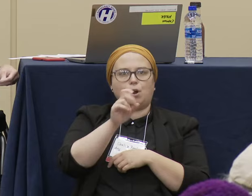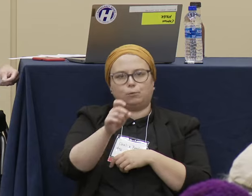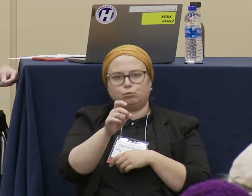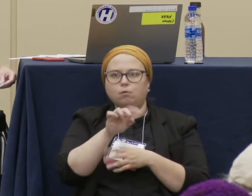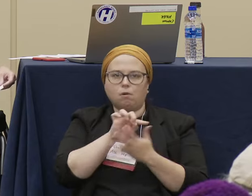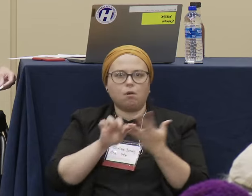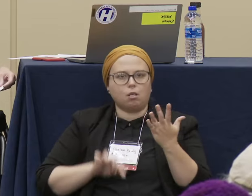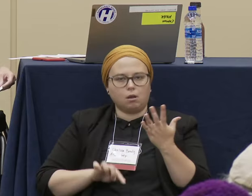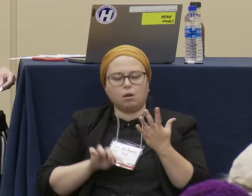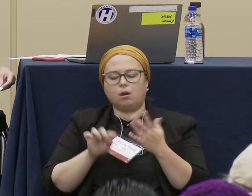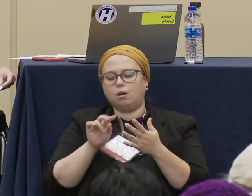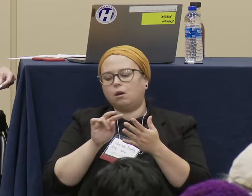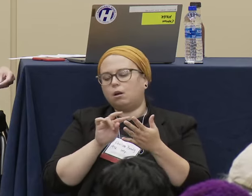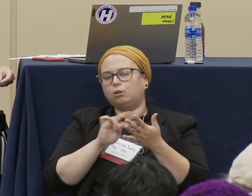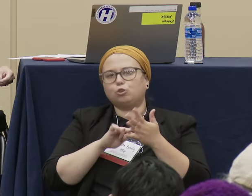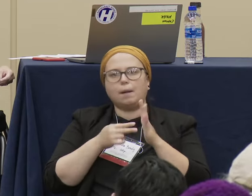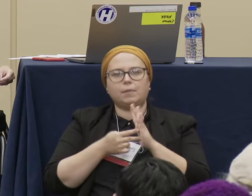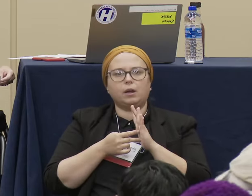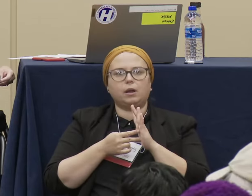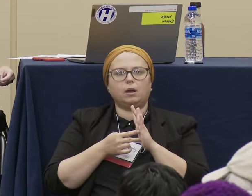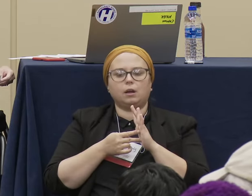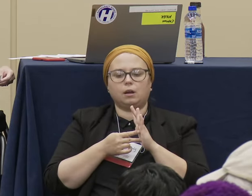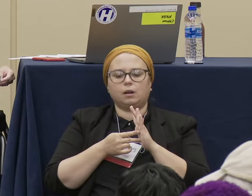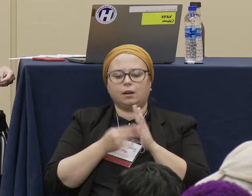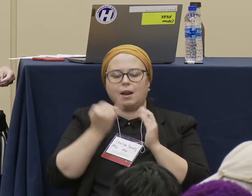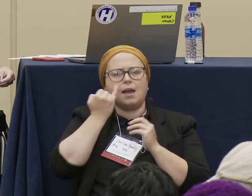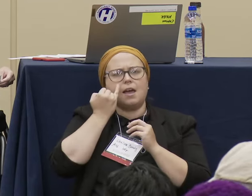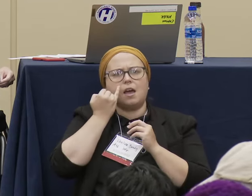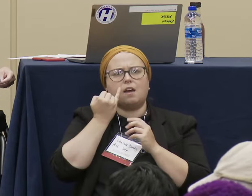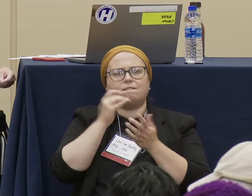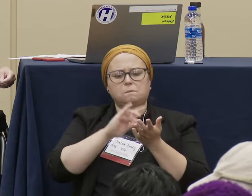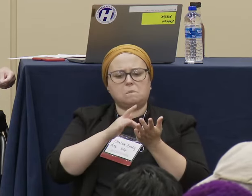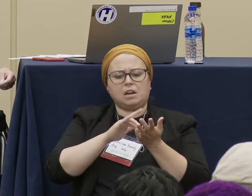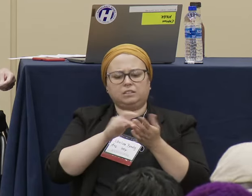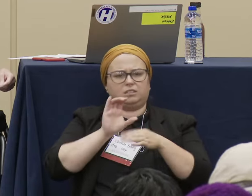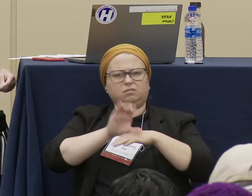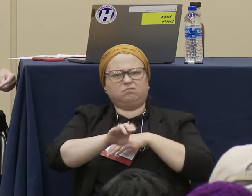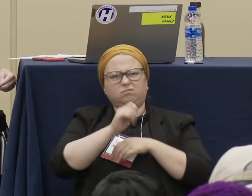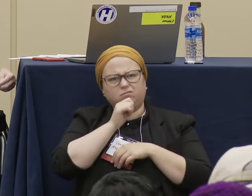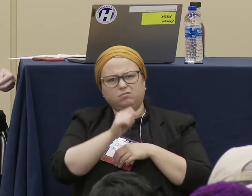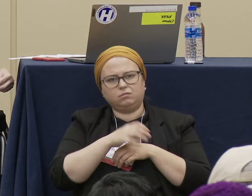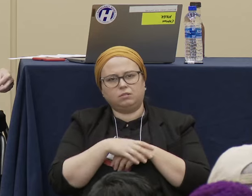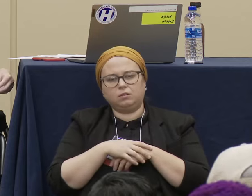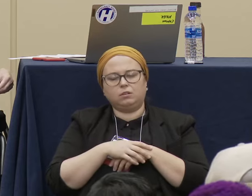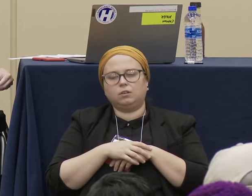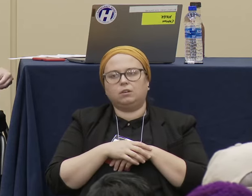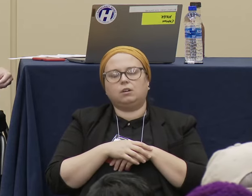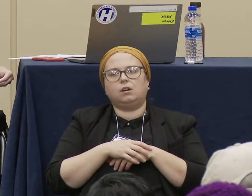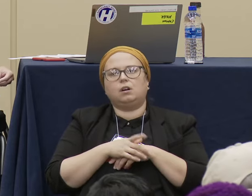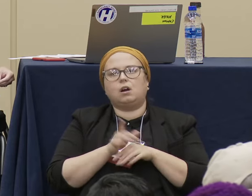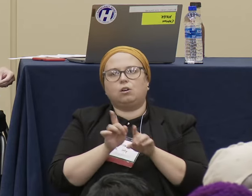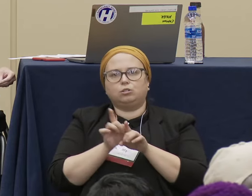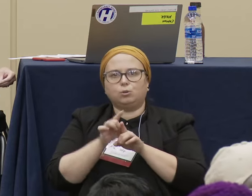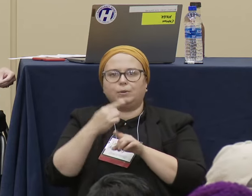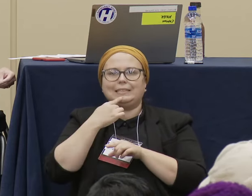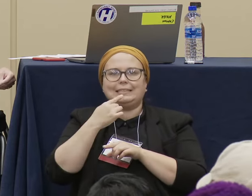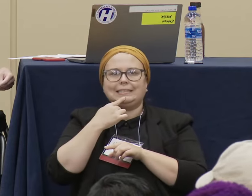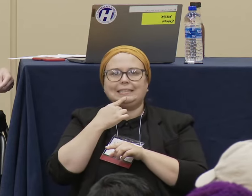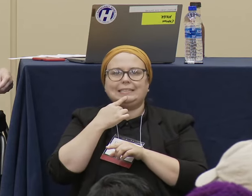I'm talking even beyond when people are not forced to take the medications. But